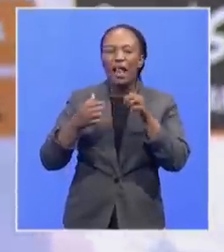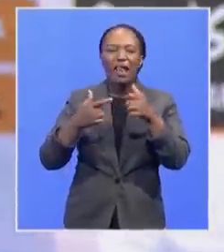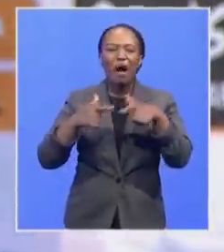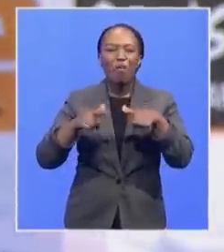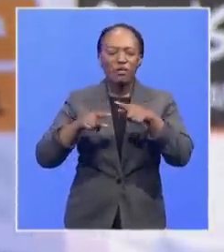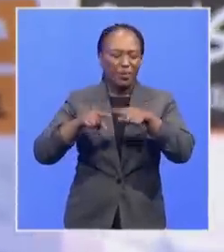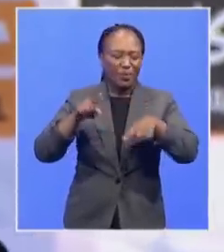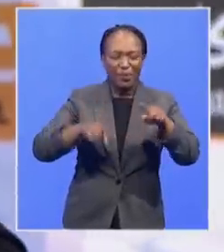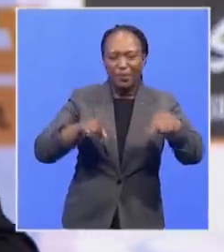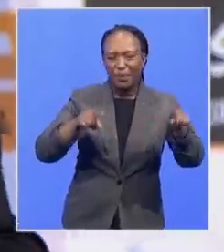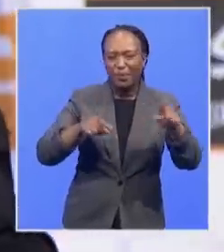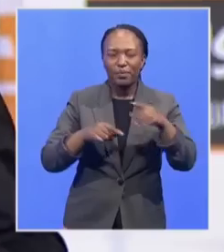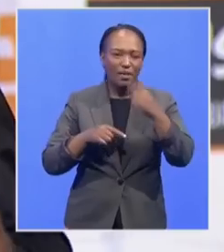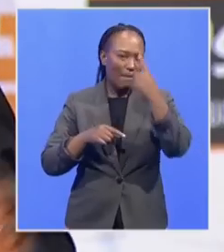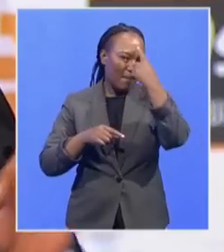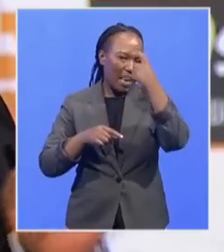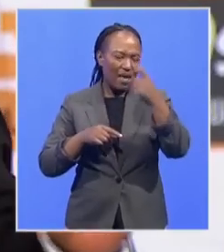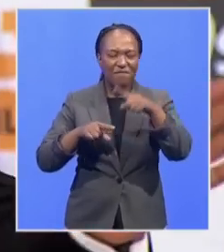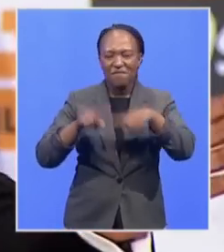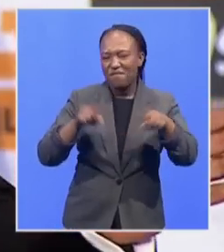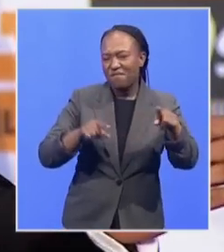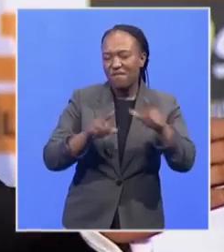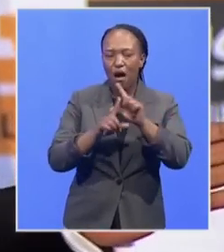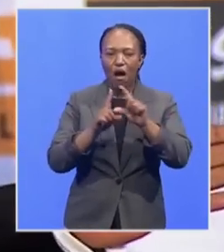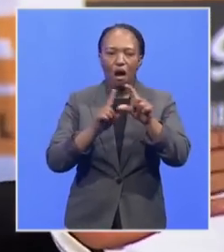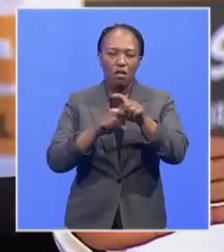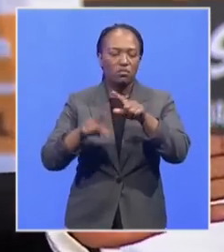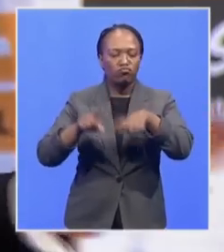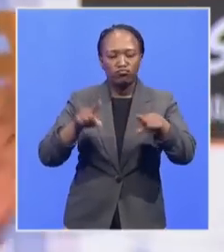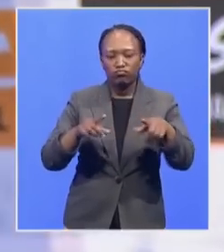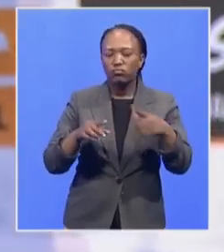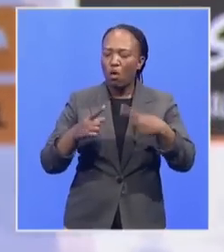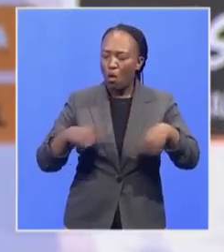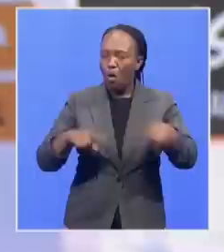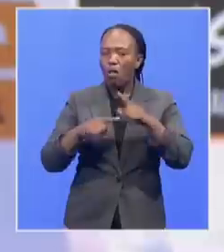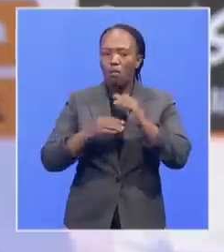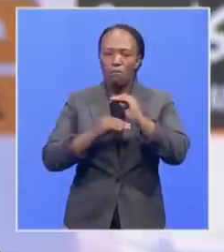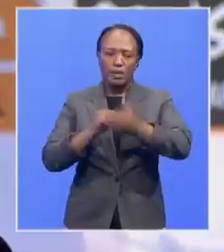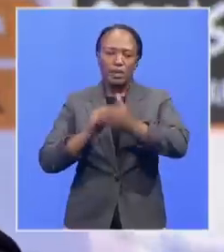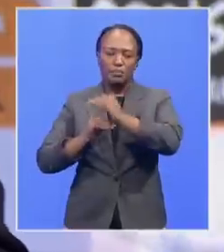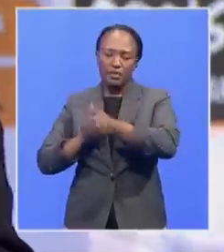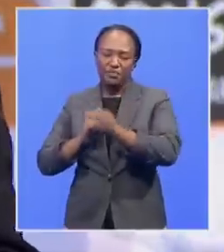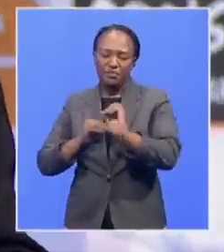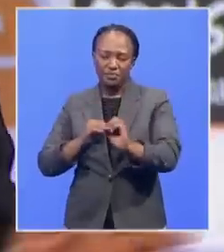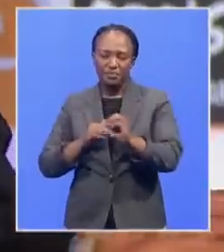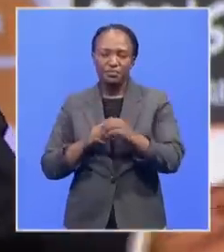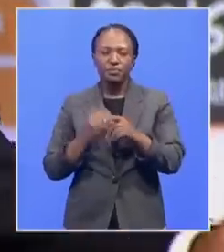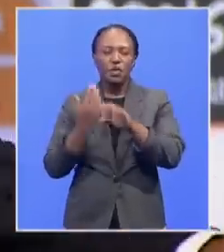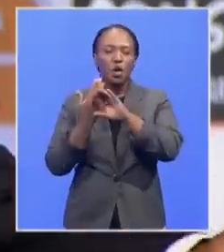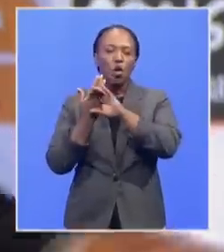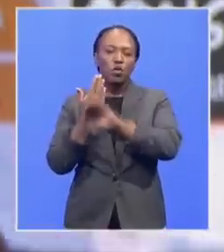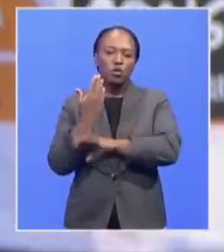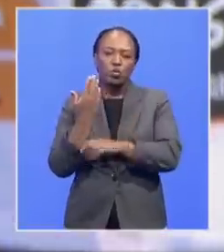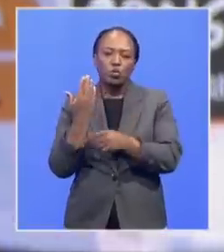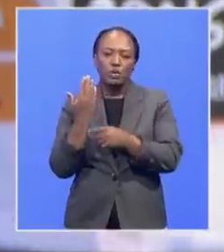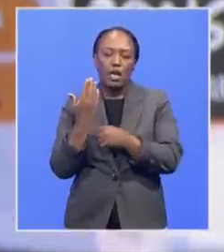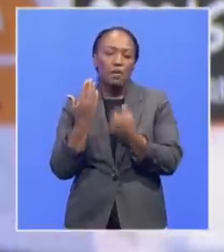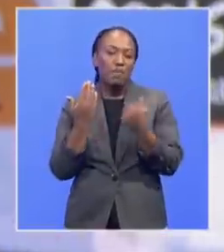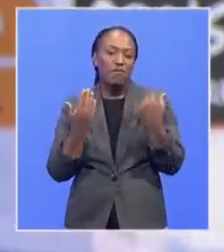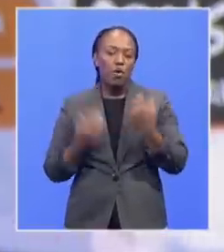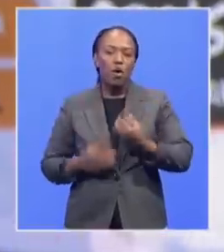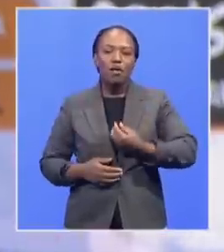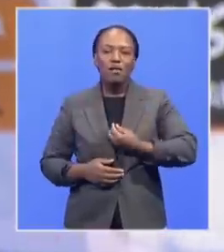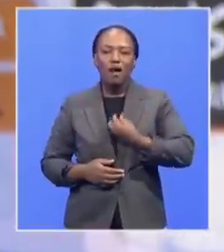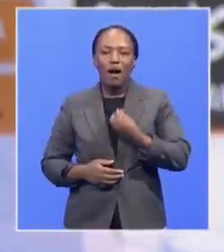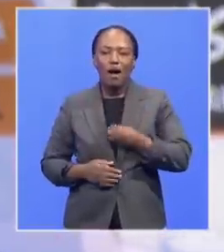beliefs. The preamble to our constitution that was read by the young people who